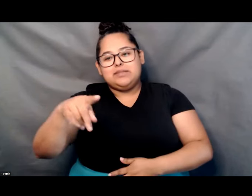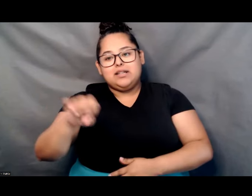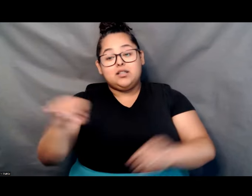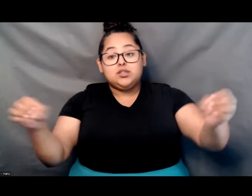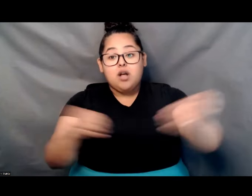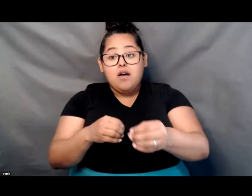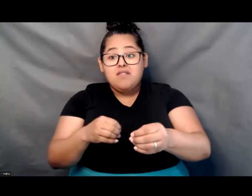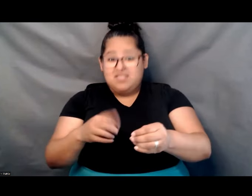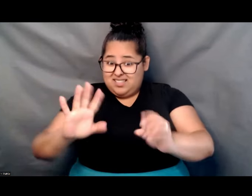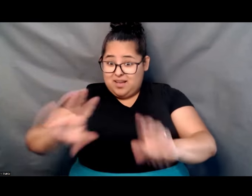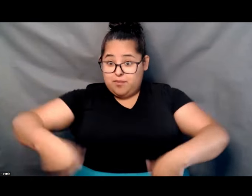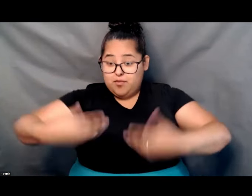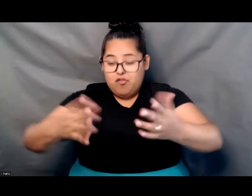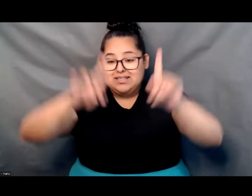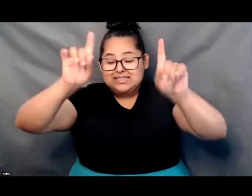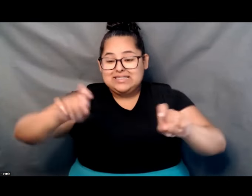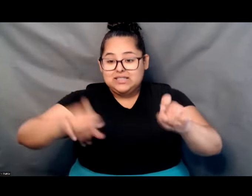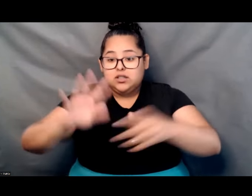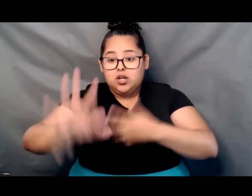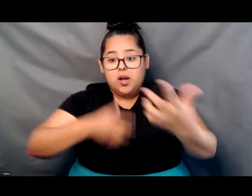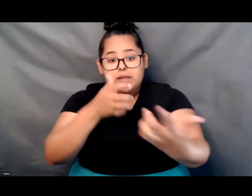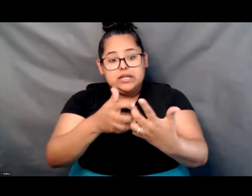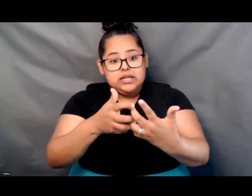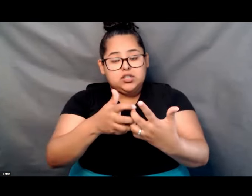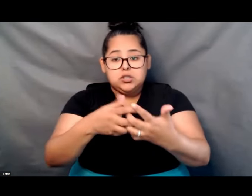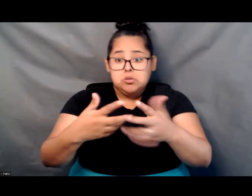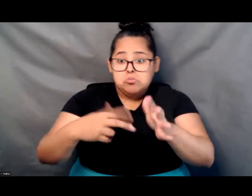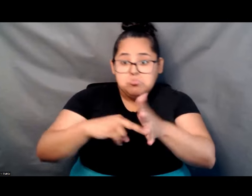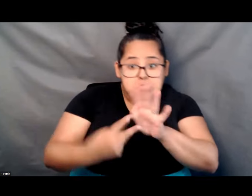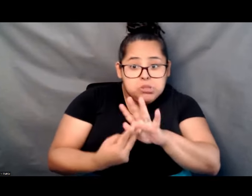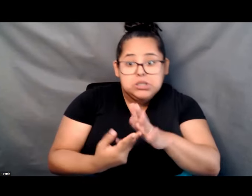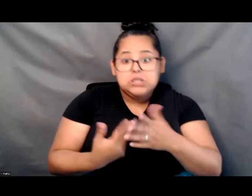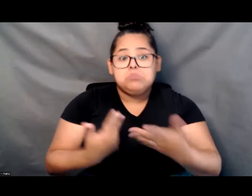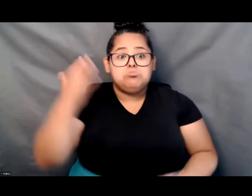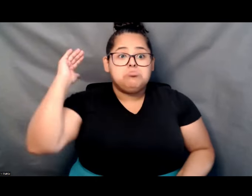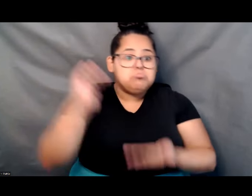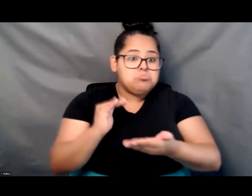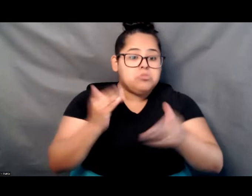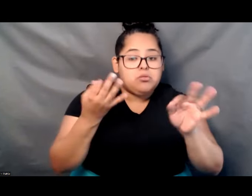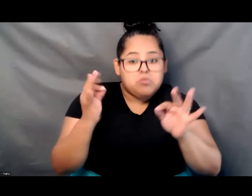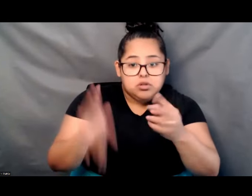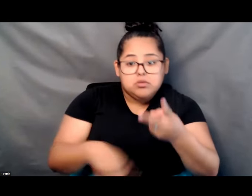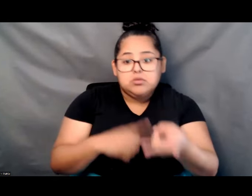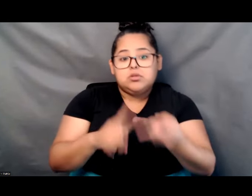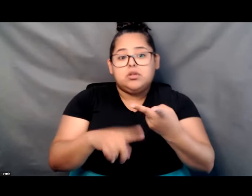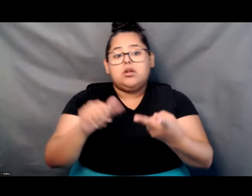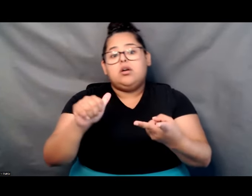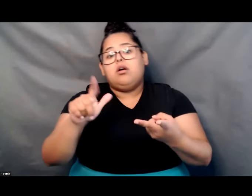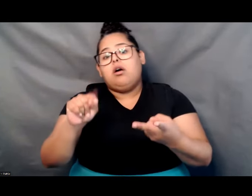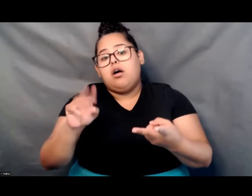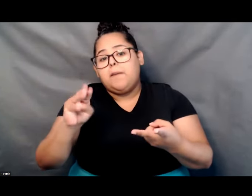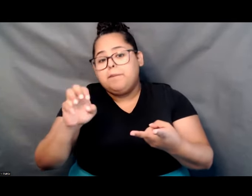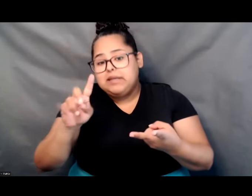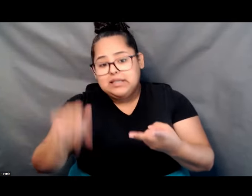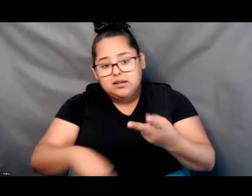center provides testing accommodations to students, which could include a distraction-reduced environment, alternate media, reading